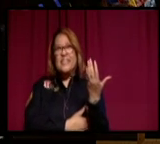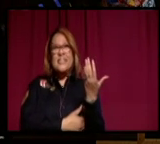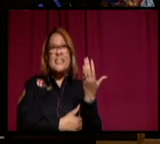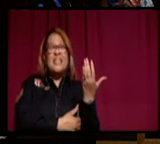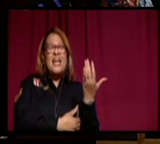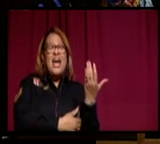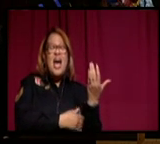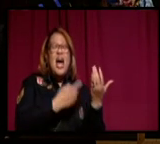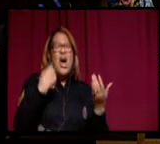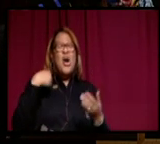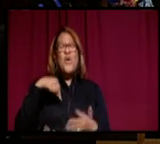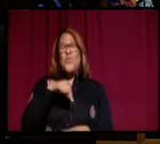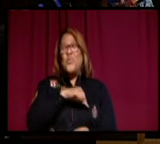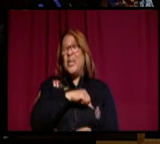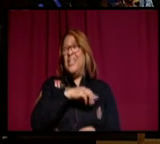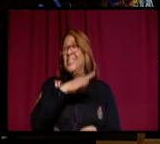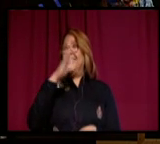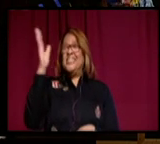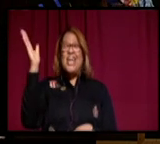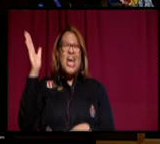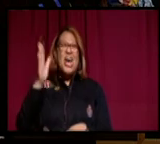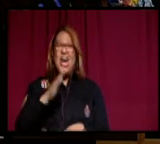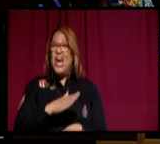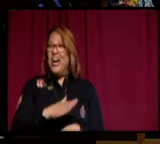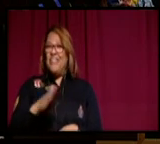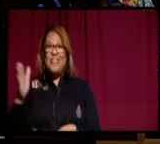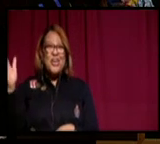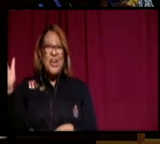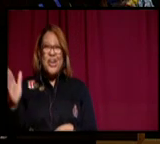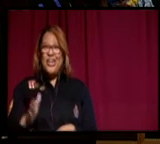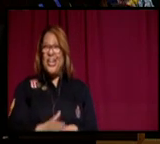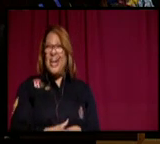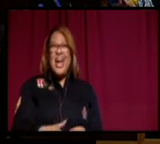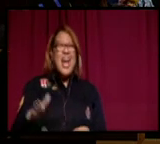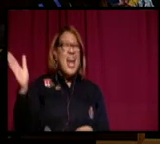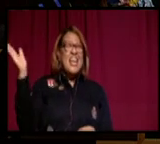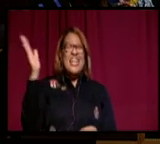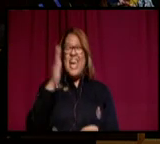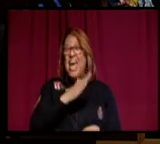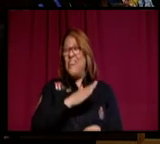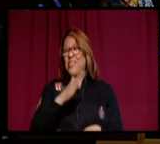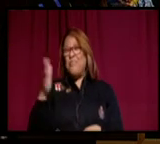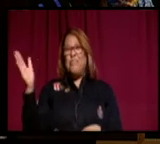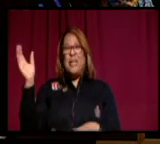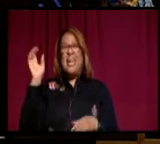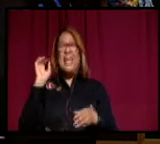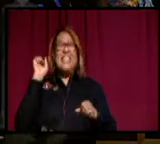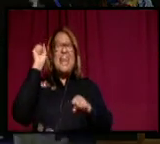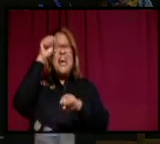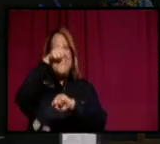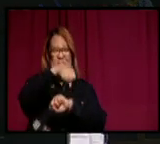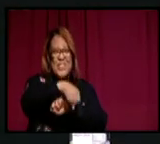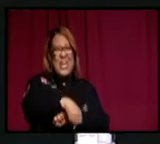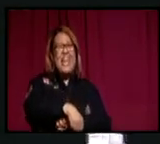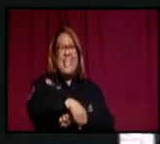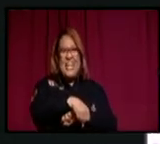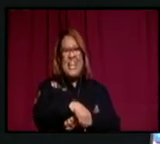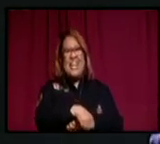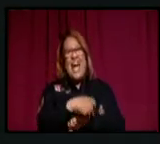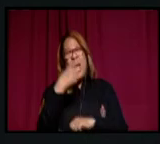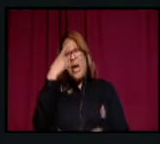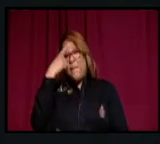We shall never, never be defeated. Cheryl, tell me to get